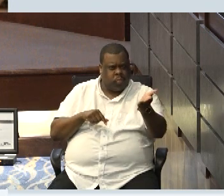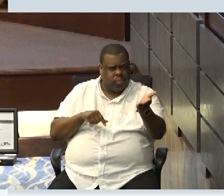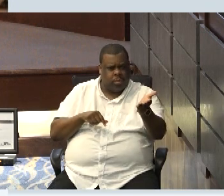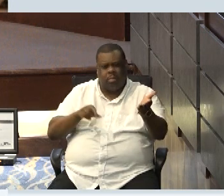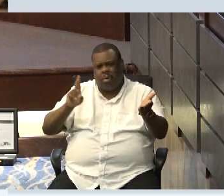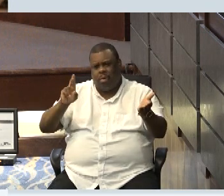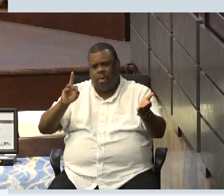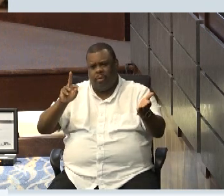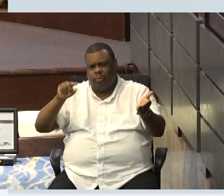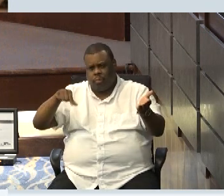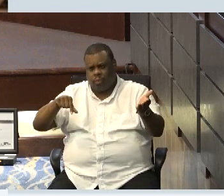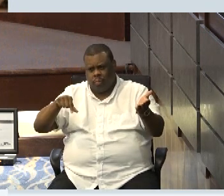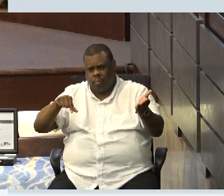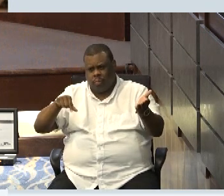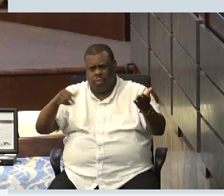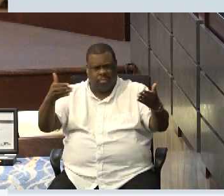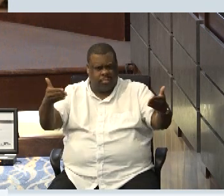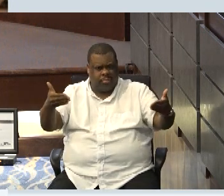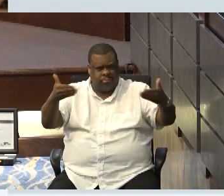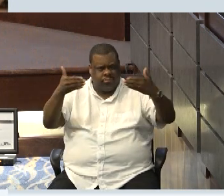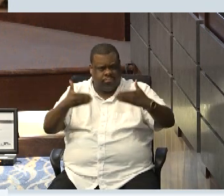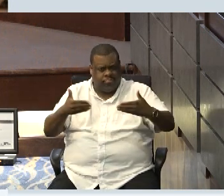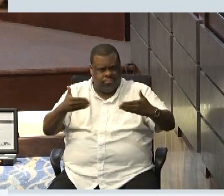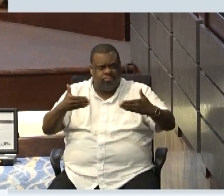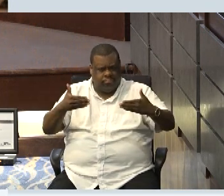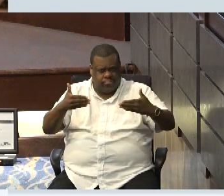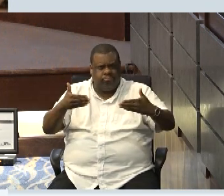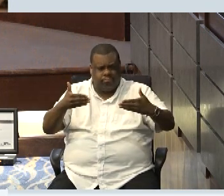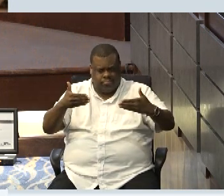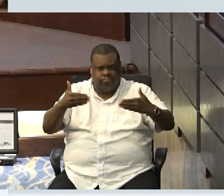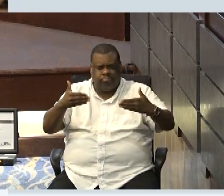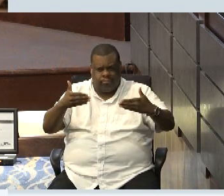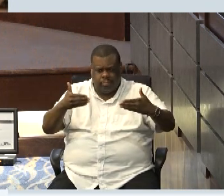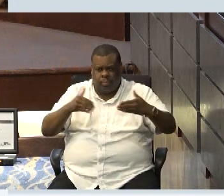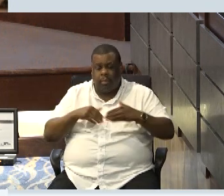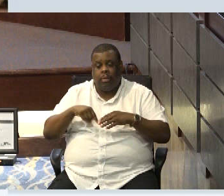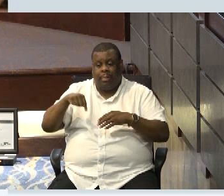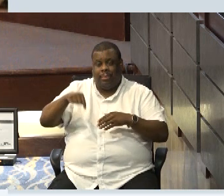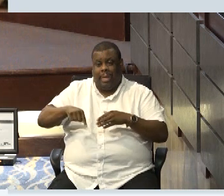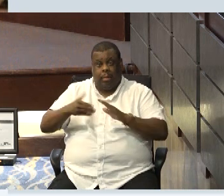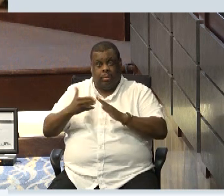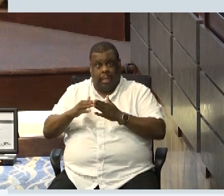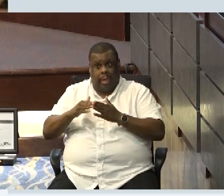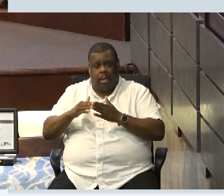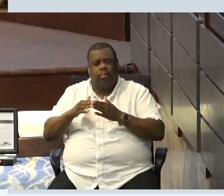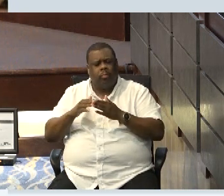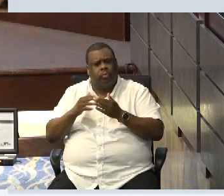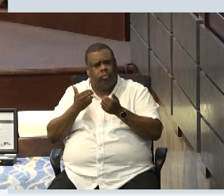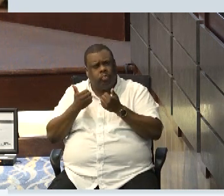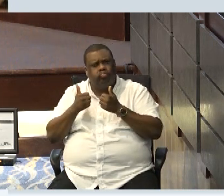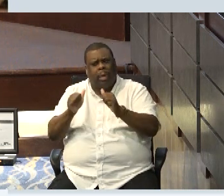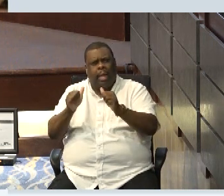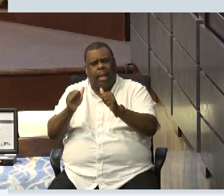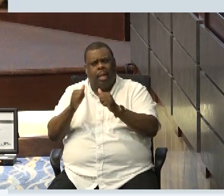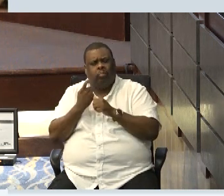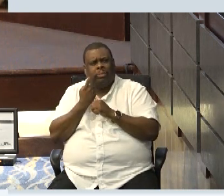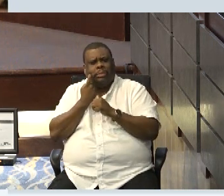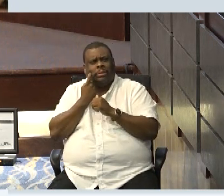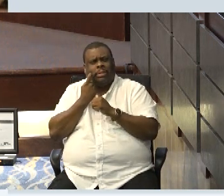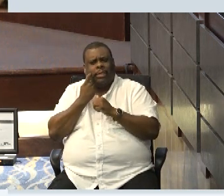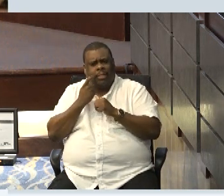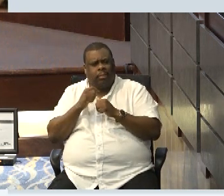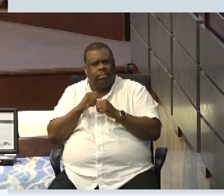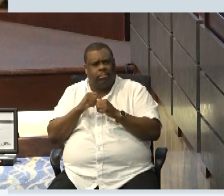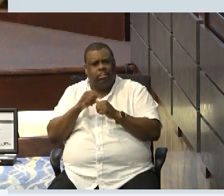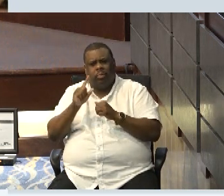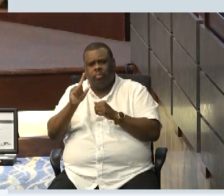very successful in a variety of other contexts. However, in the heart of downtown, we've tried this a couple times in recent memory, and as recently